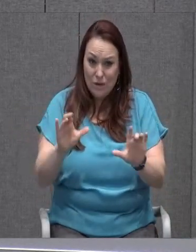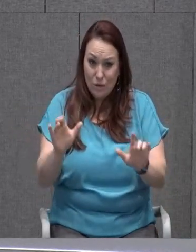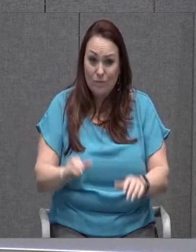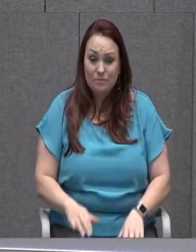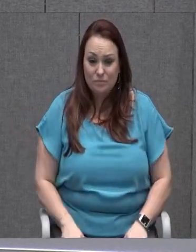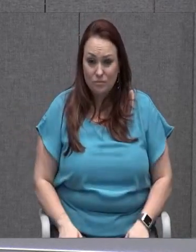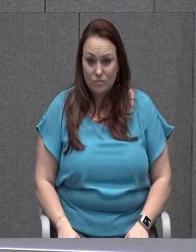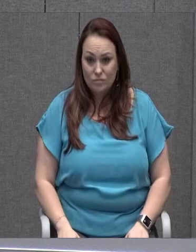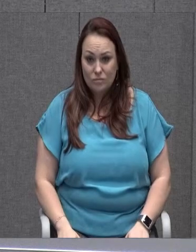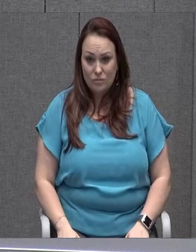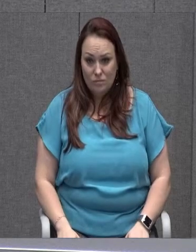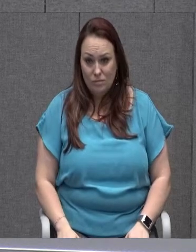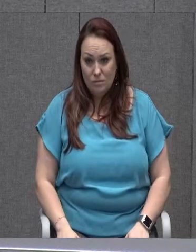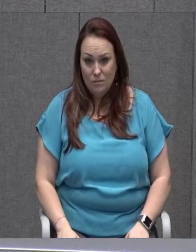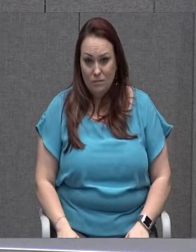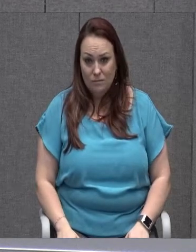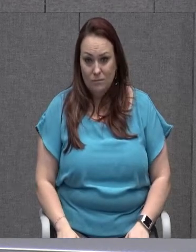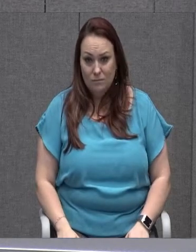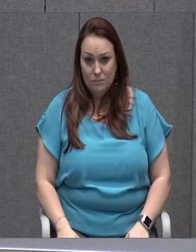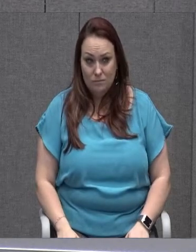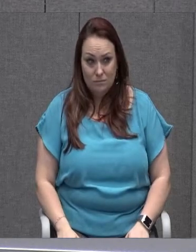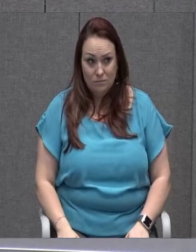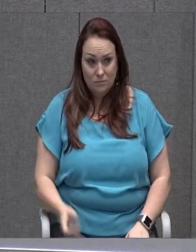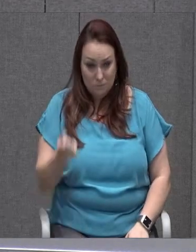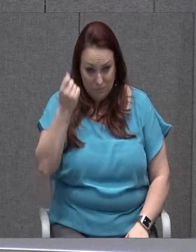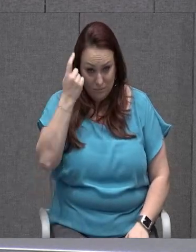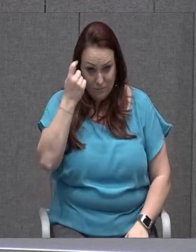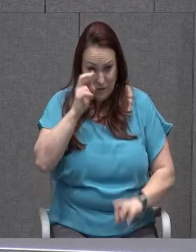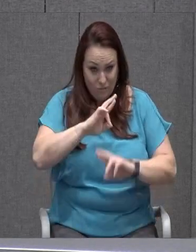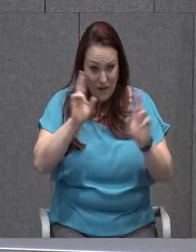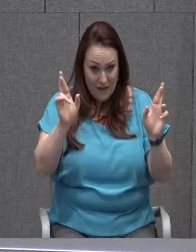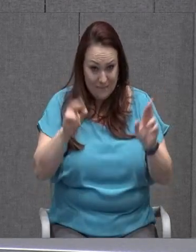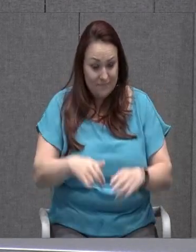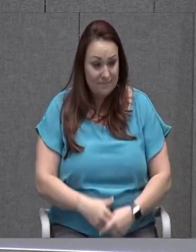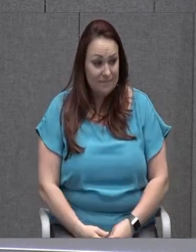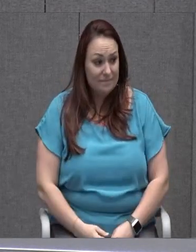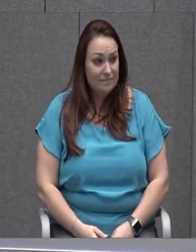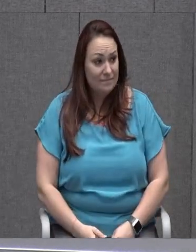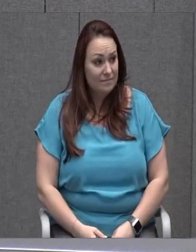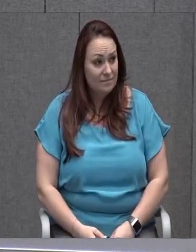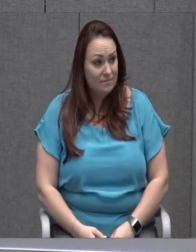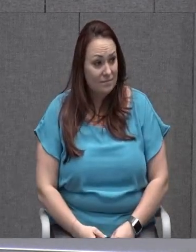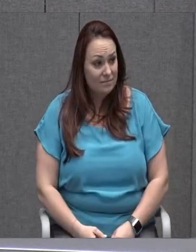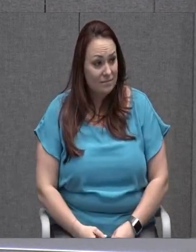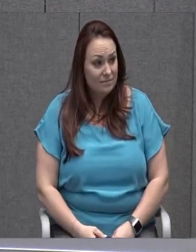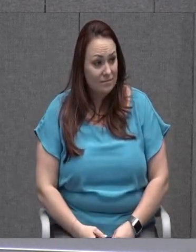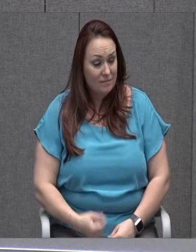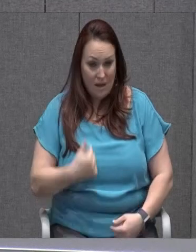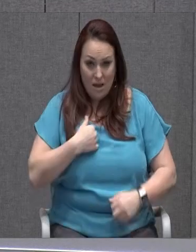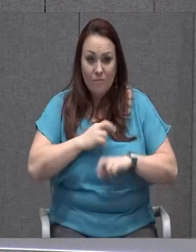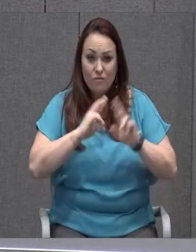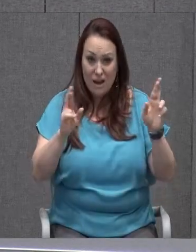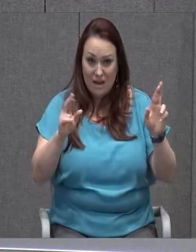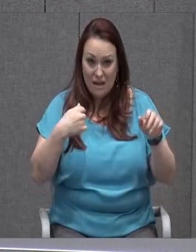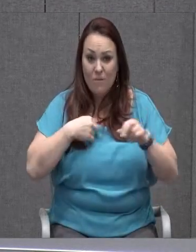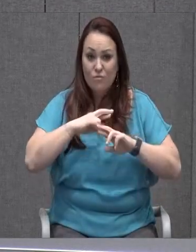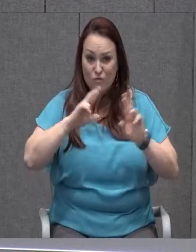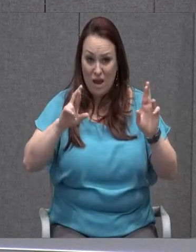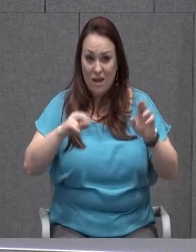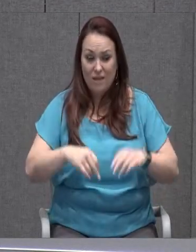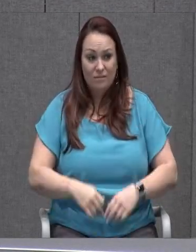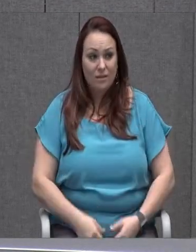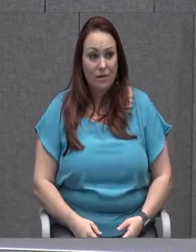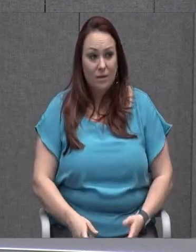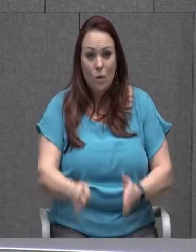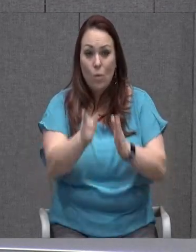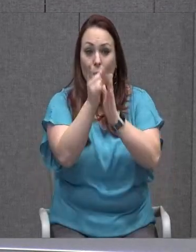All right. ¿Listos? Are you ready? ¿Estás listo, señor Anderson? Yes, I'm ready. Okay, he's ready. So we're going to go